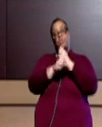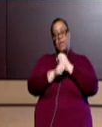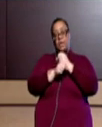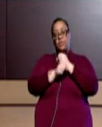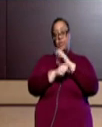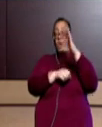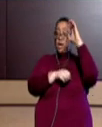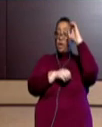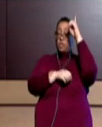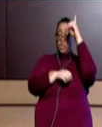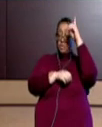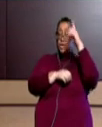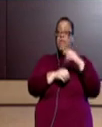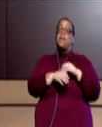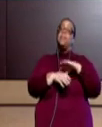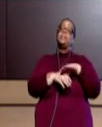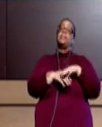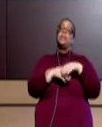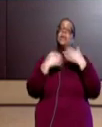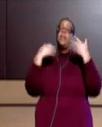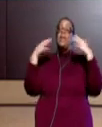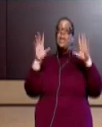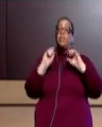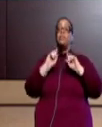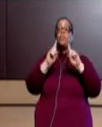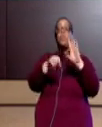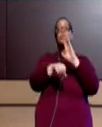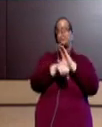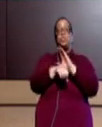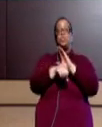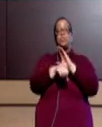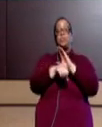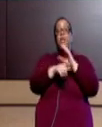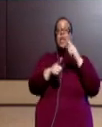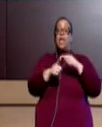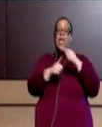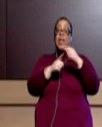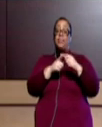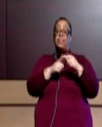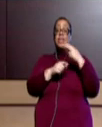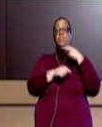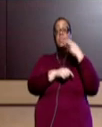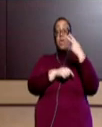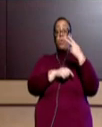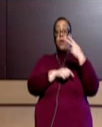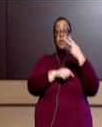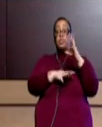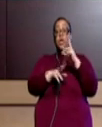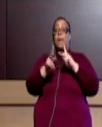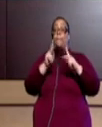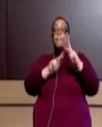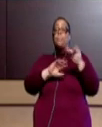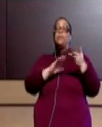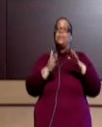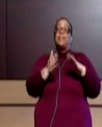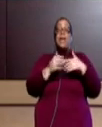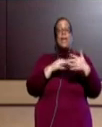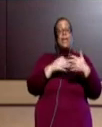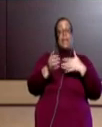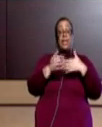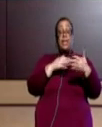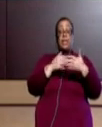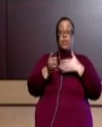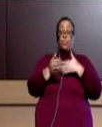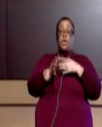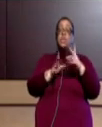your education. It's going to end if you go to church. It's going to end. And then they watching people die anyway. So this and is so hard it's for